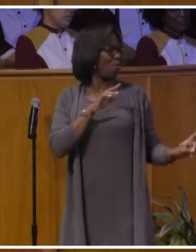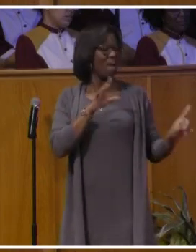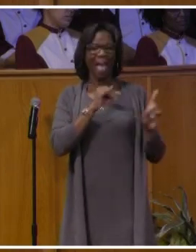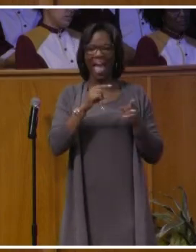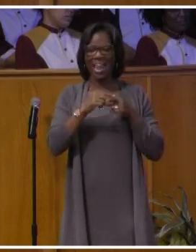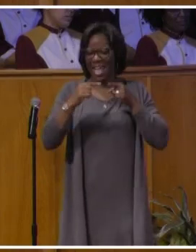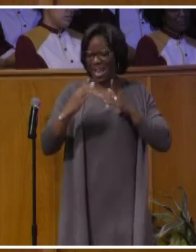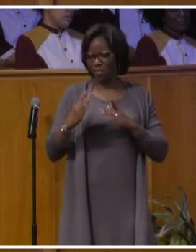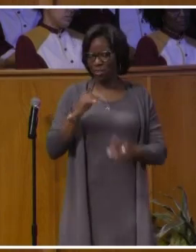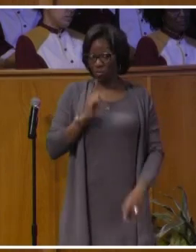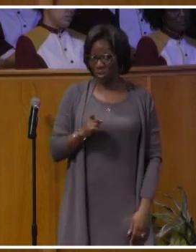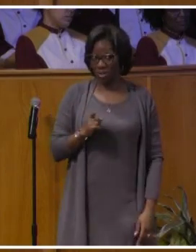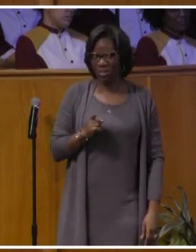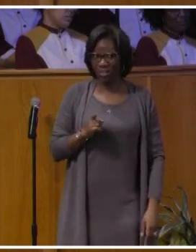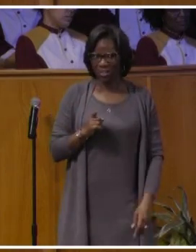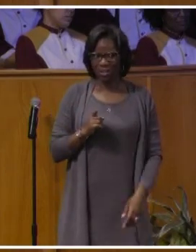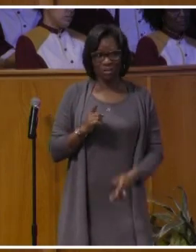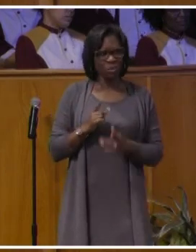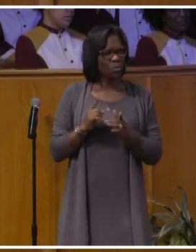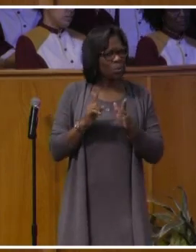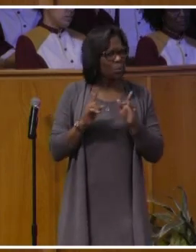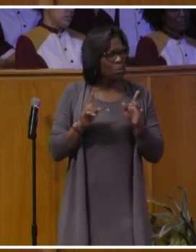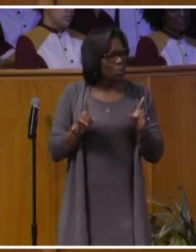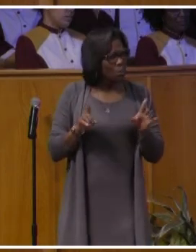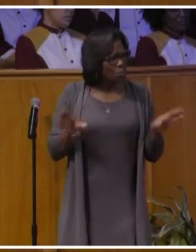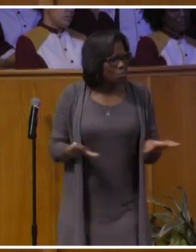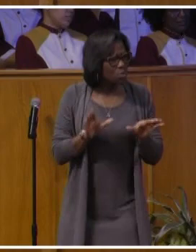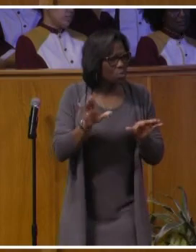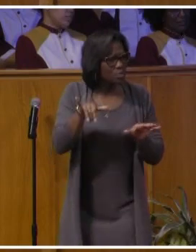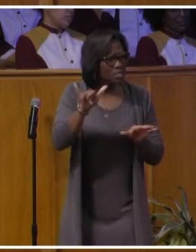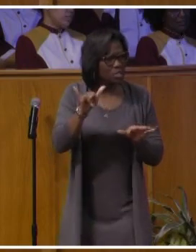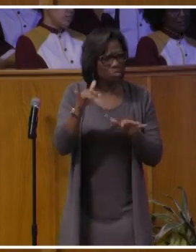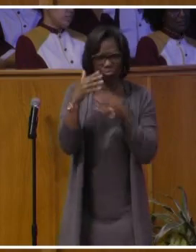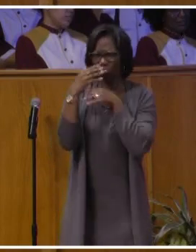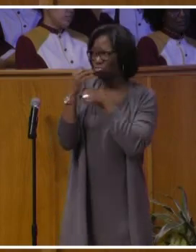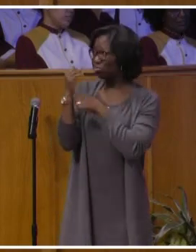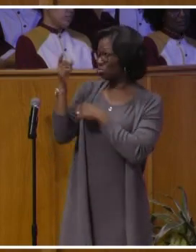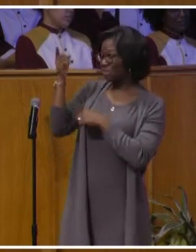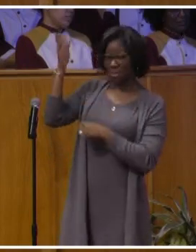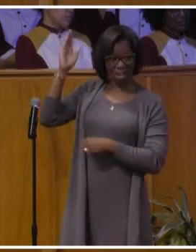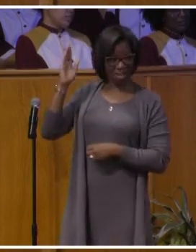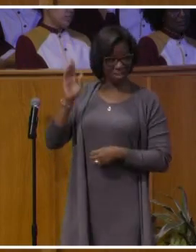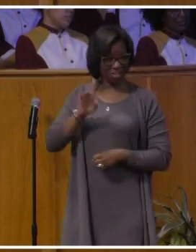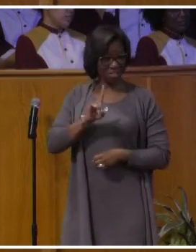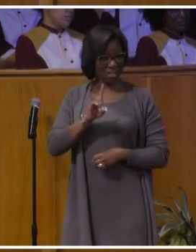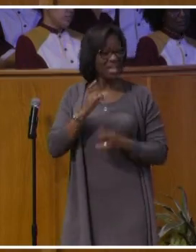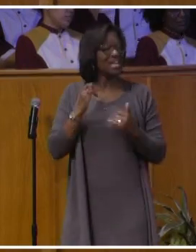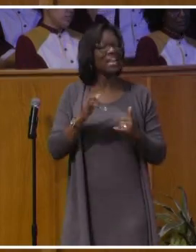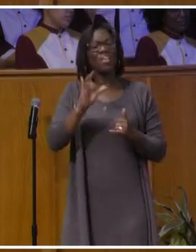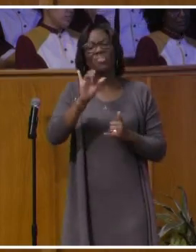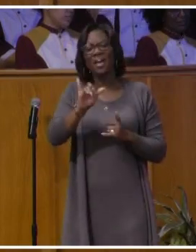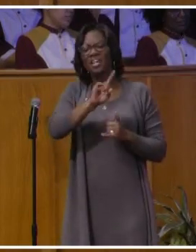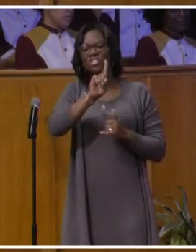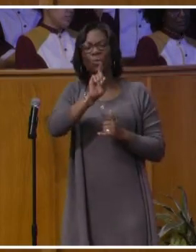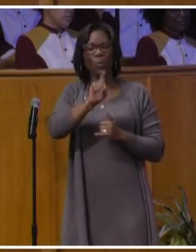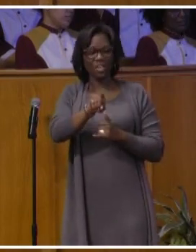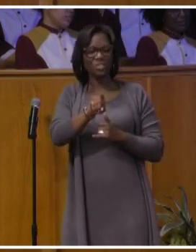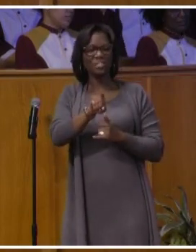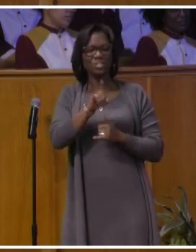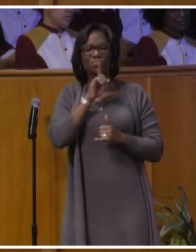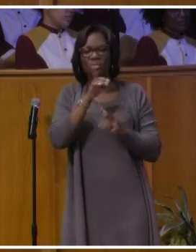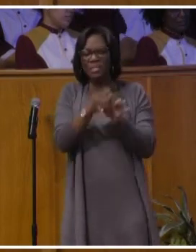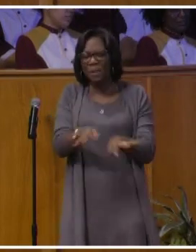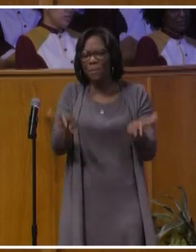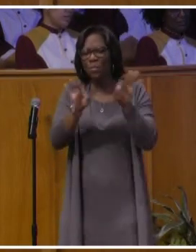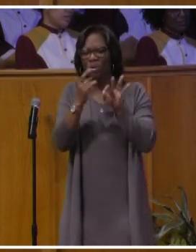real, hey, do you trust God? That, my brothers and sisters, is the core